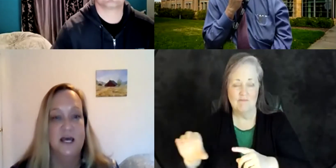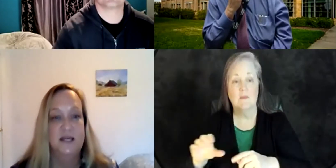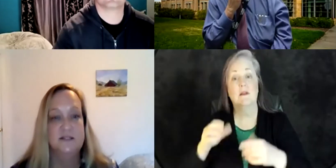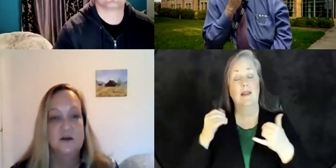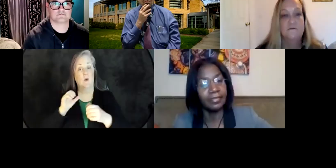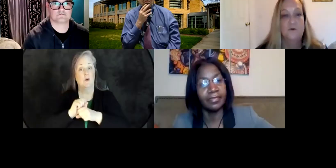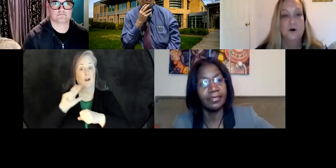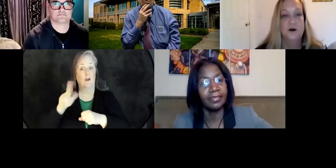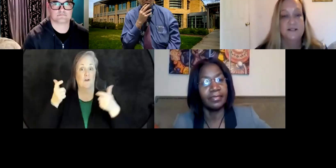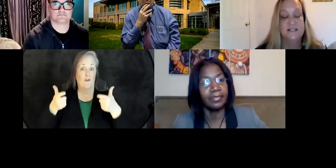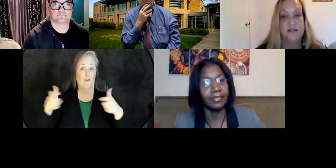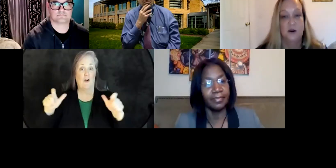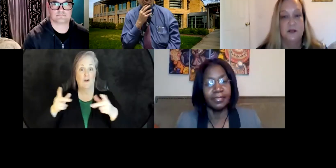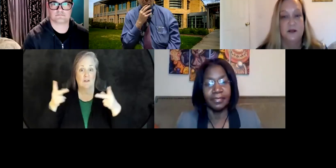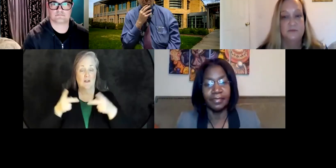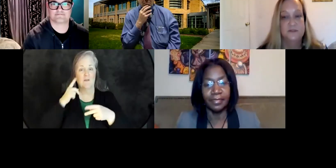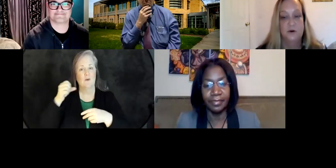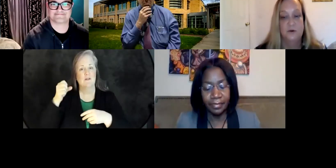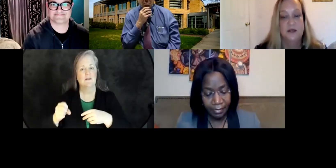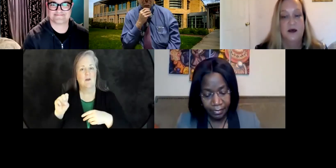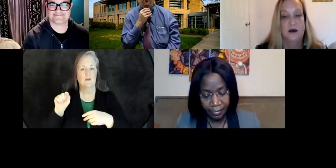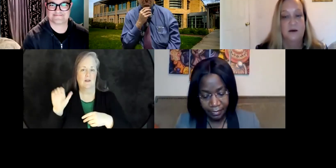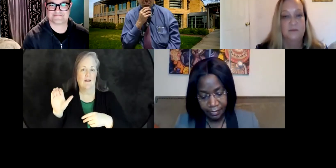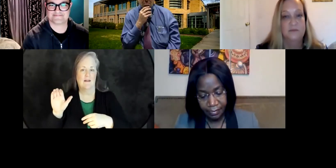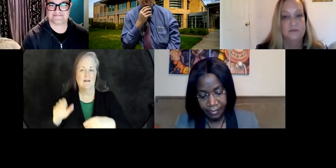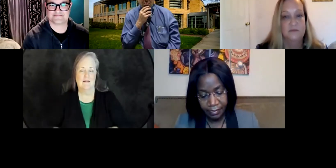large site for South Sacramento. So